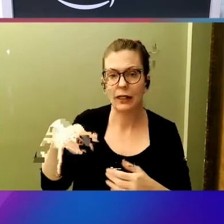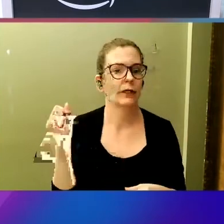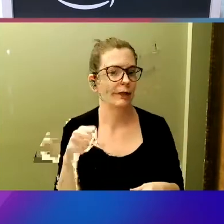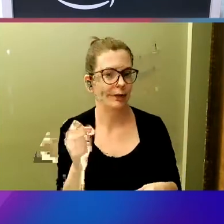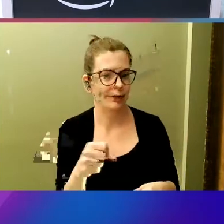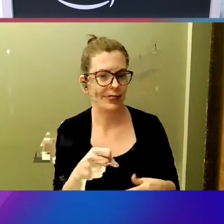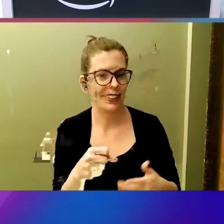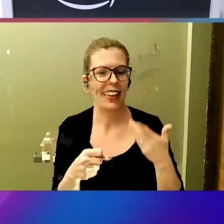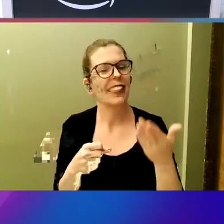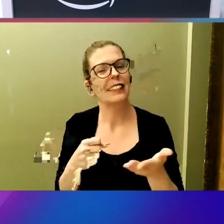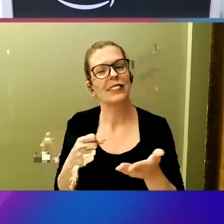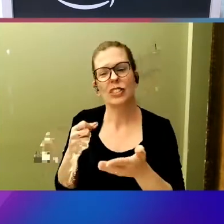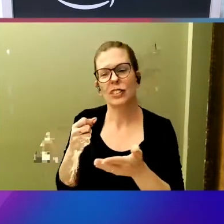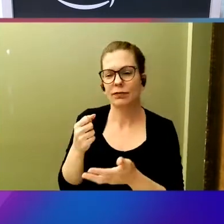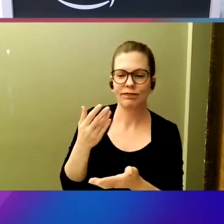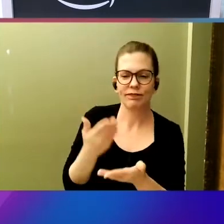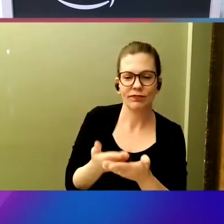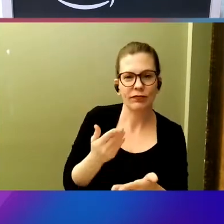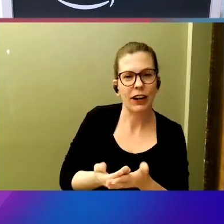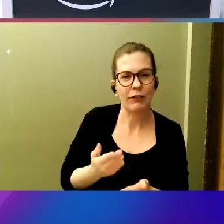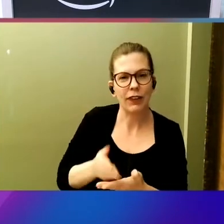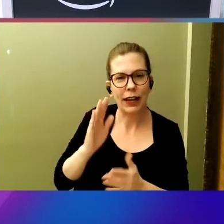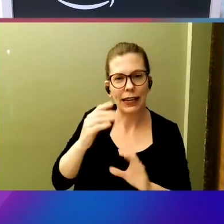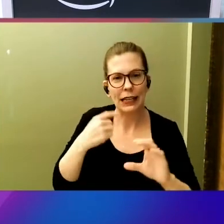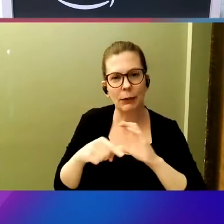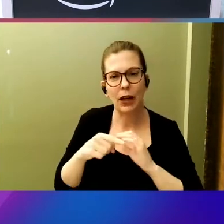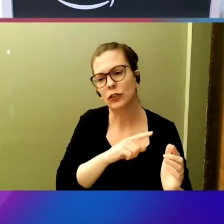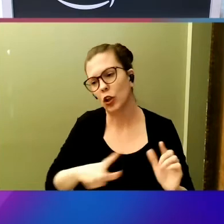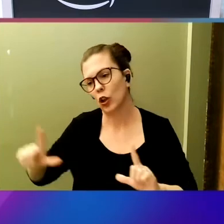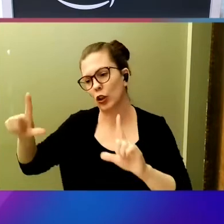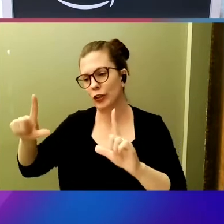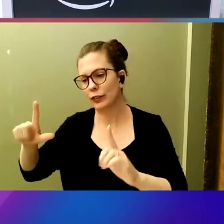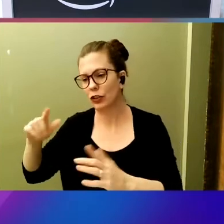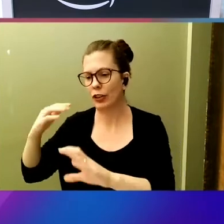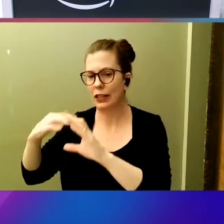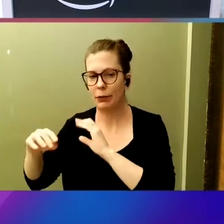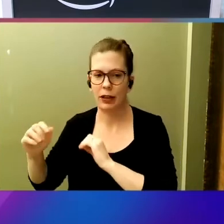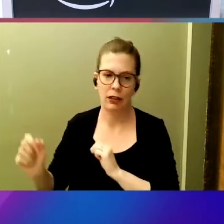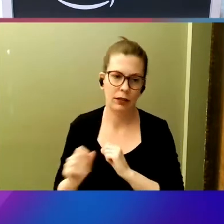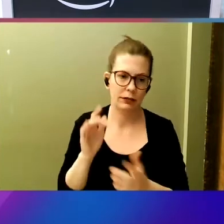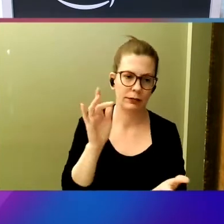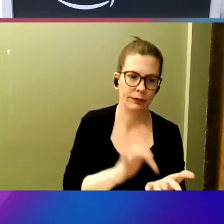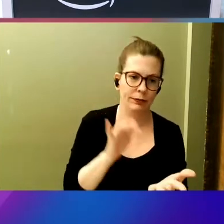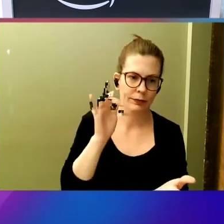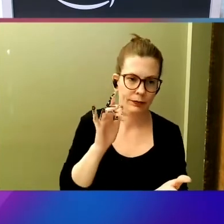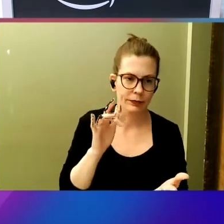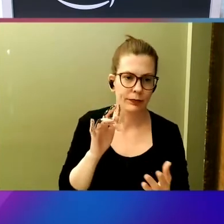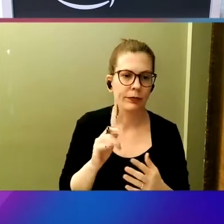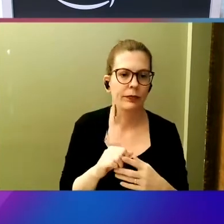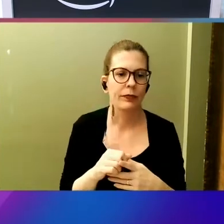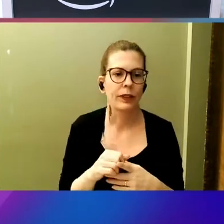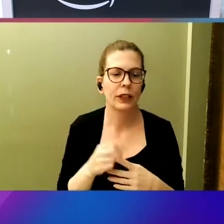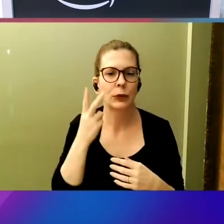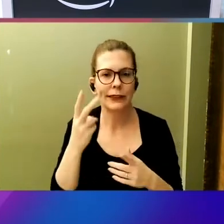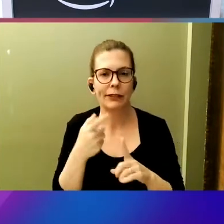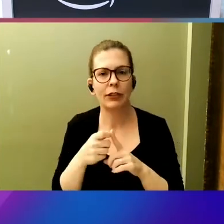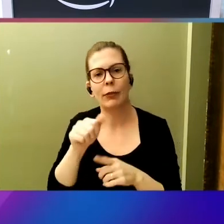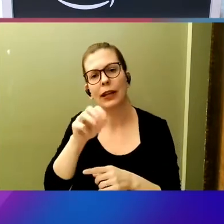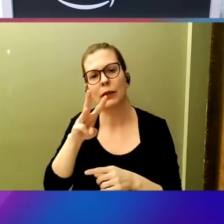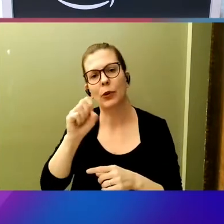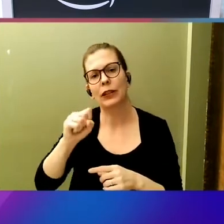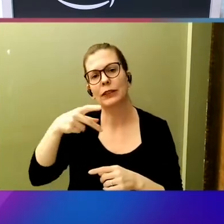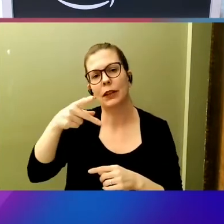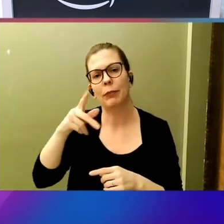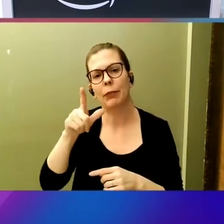email address. Go check your inbox at this point with an email coming from AWS Player Profile. Just